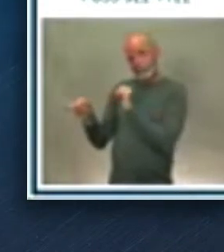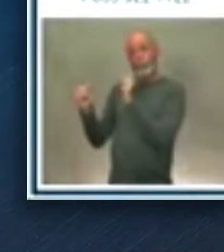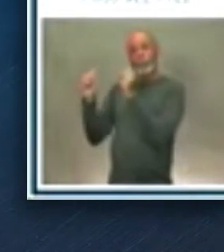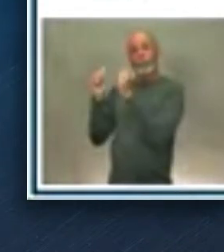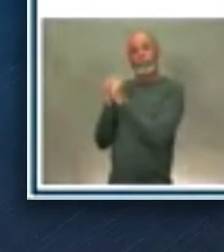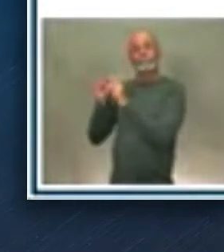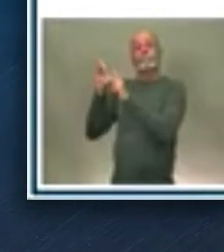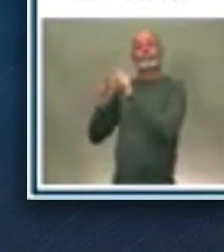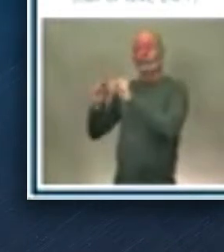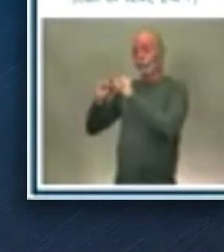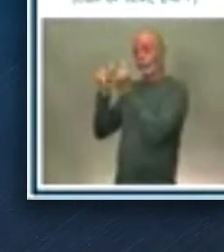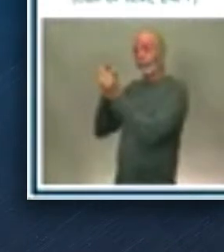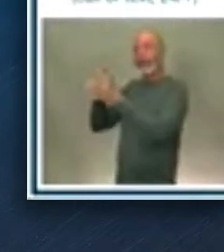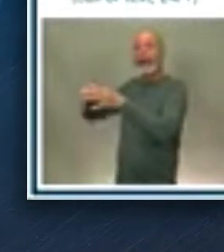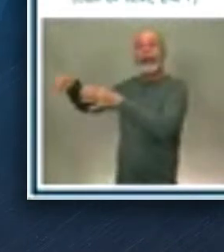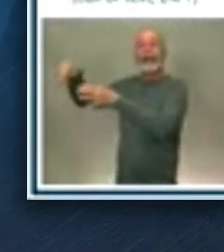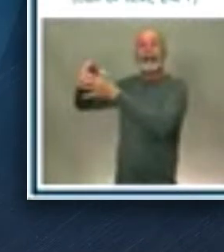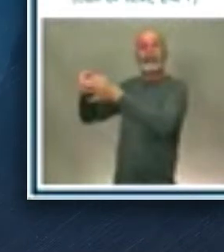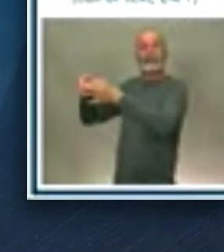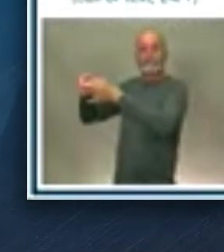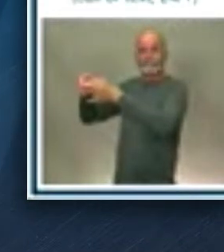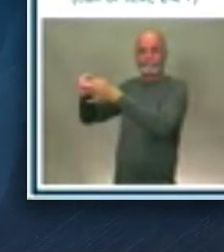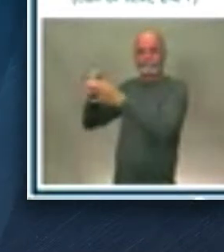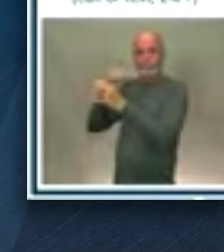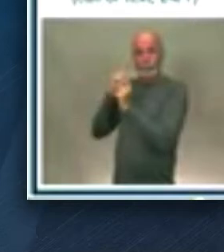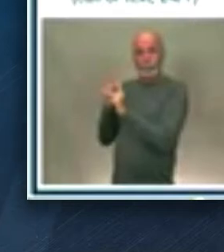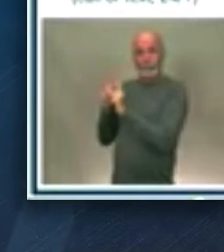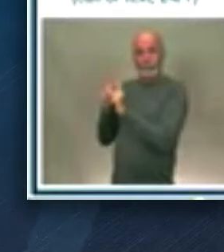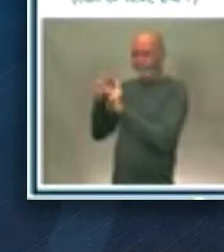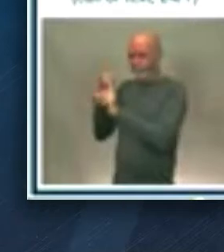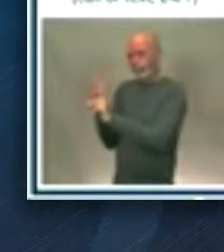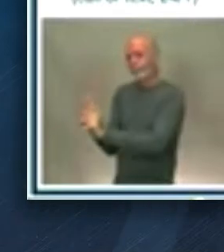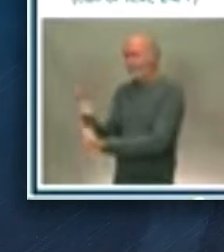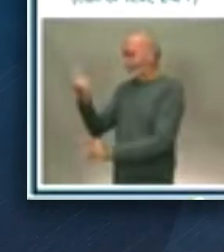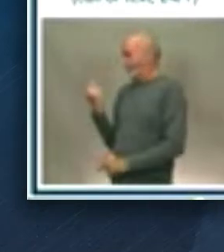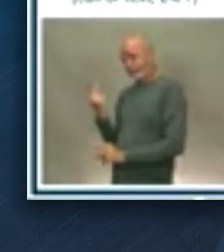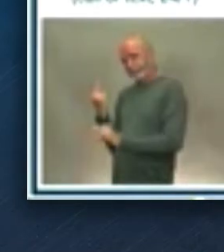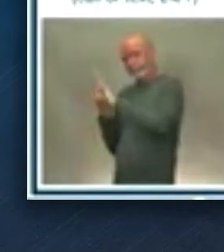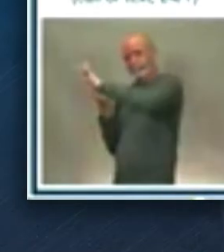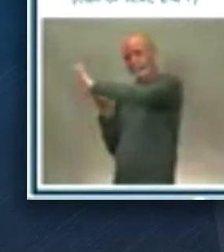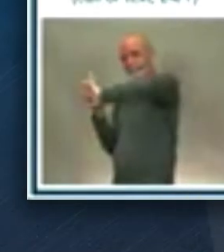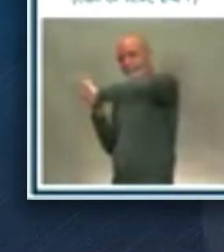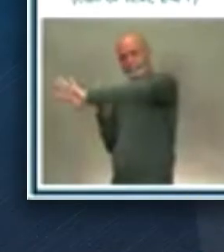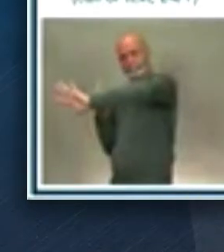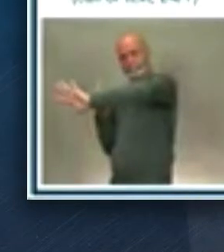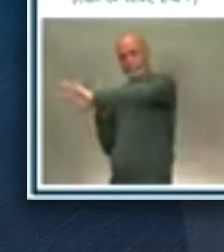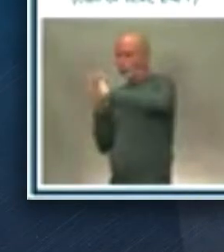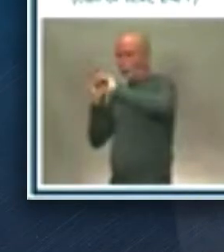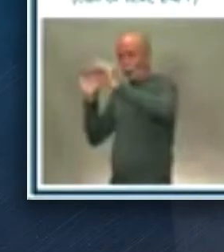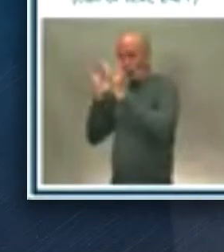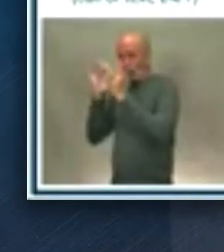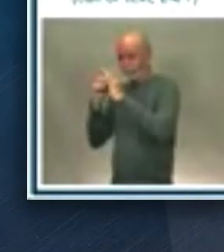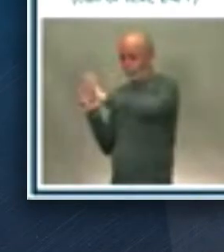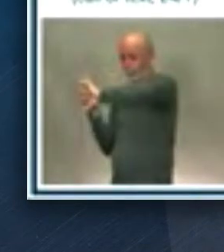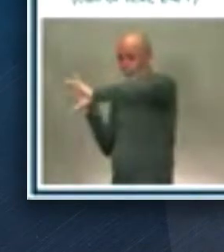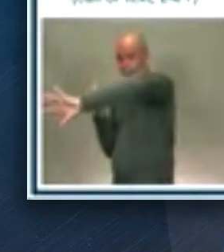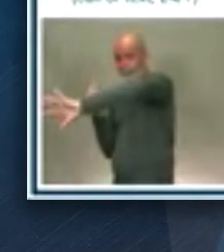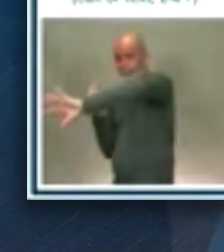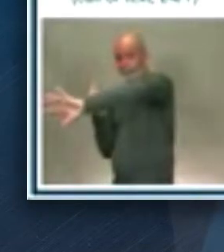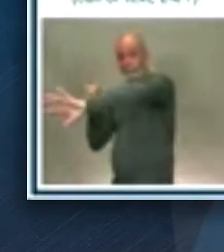be isolated from those other people, have no close contact. It doesn't mean that they can come and just live